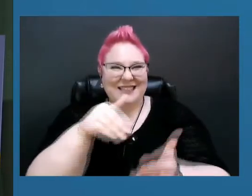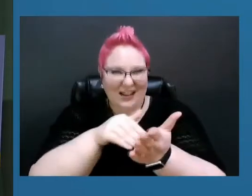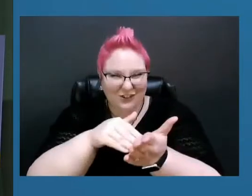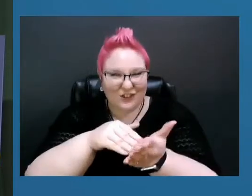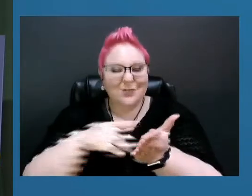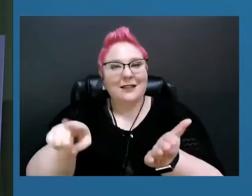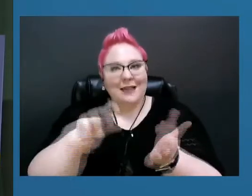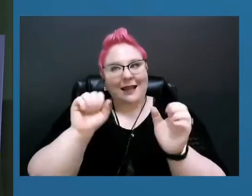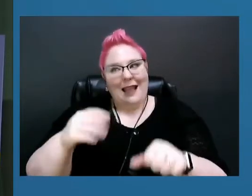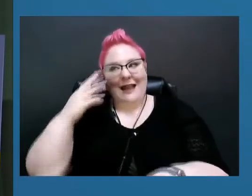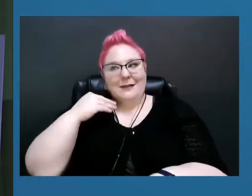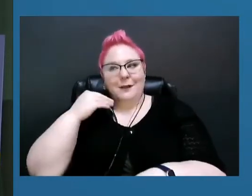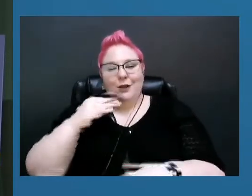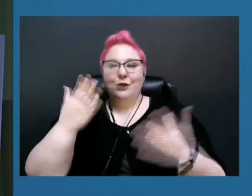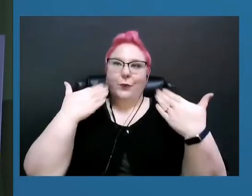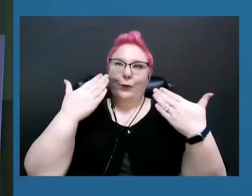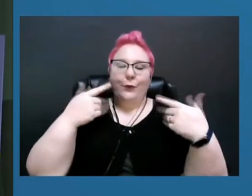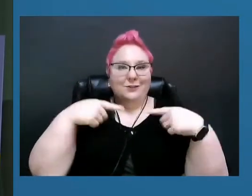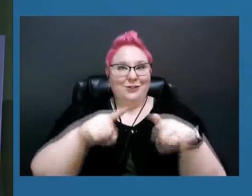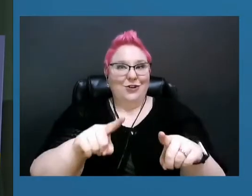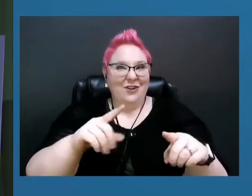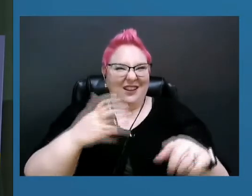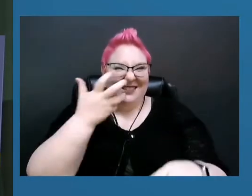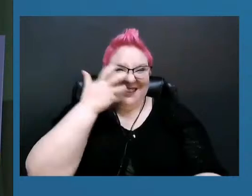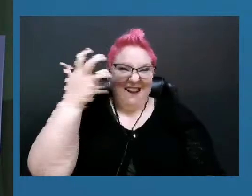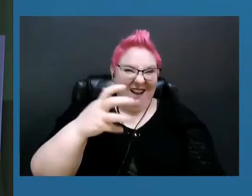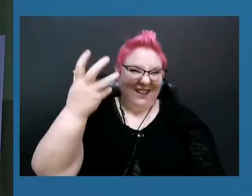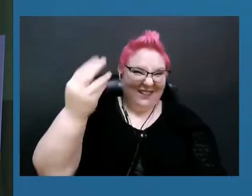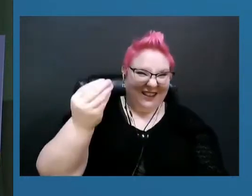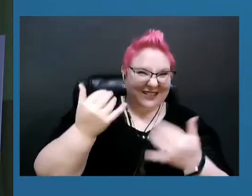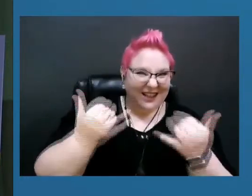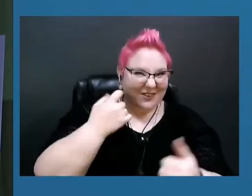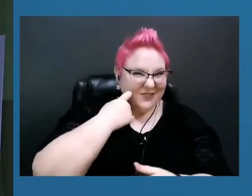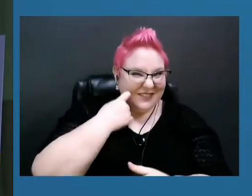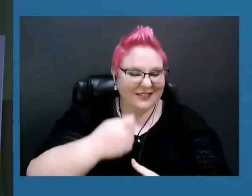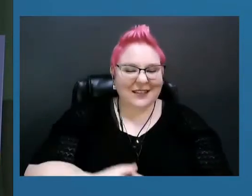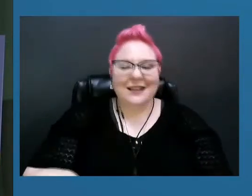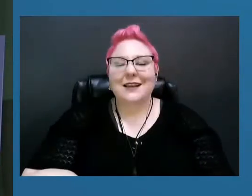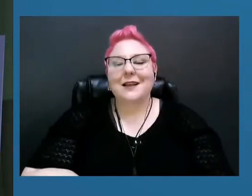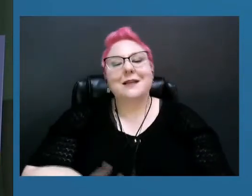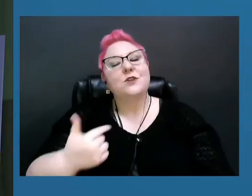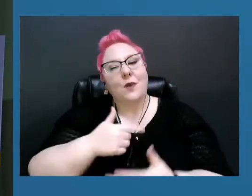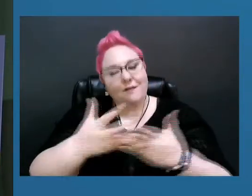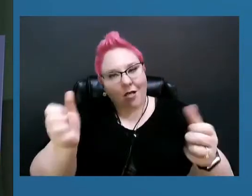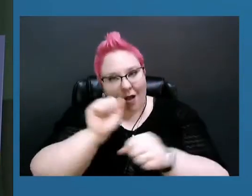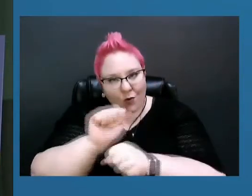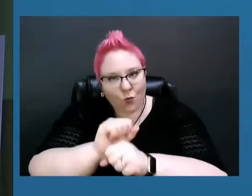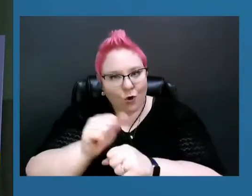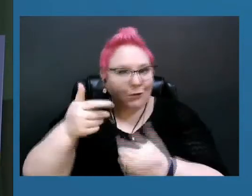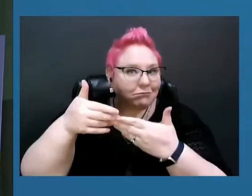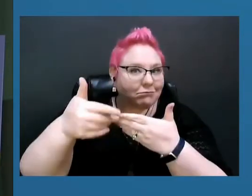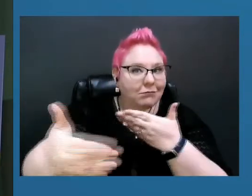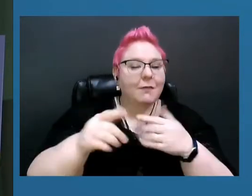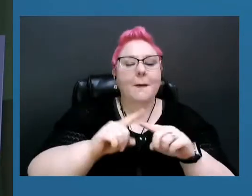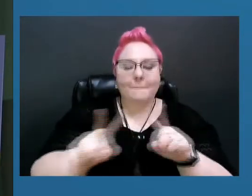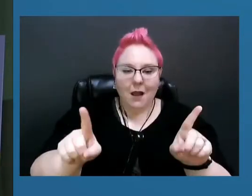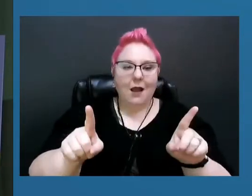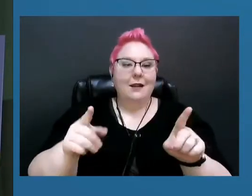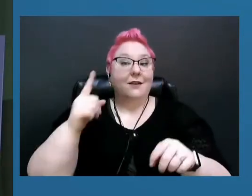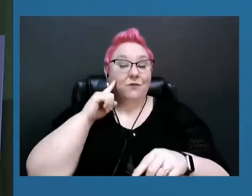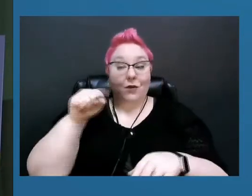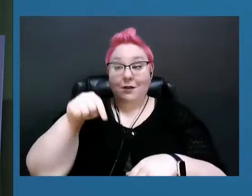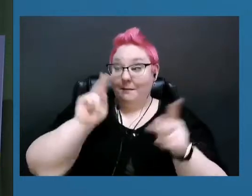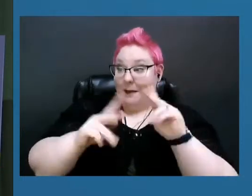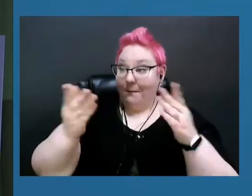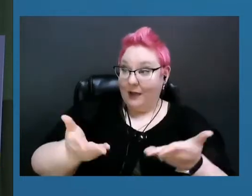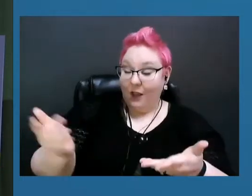recent heat wave. So we have a lot of work ahead of us. We have to continue to advocate for our needs, but with the people in this room and our partnership with